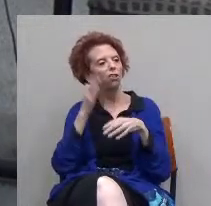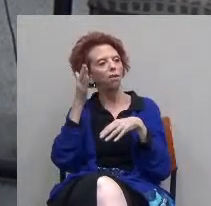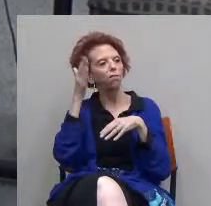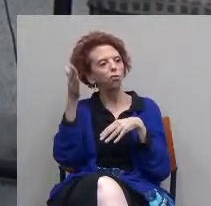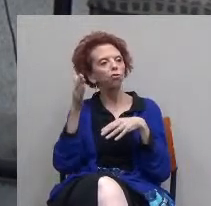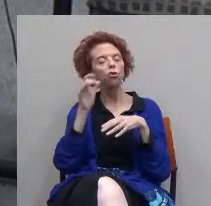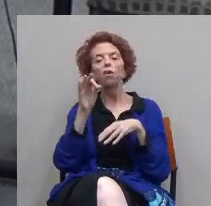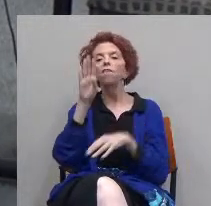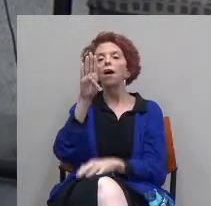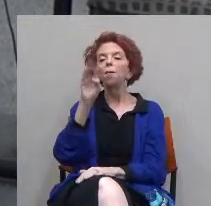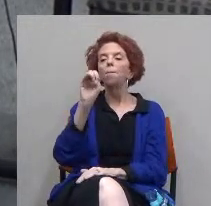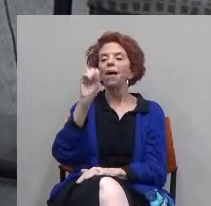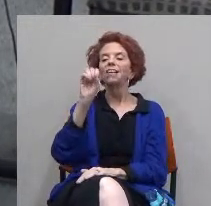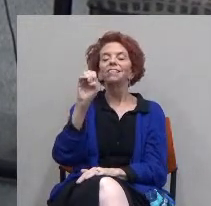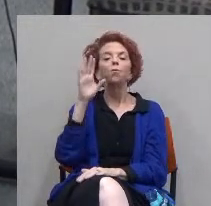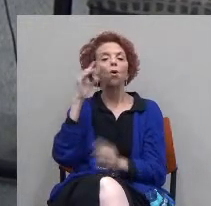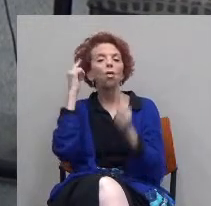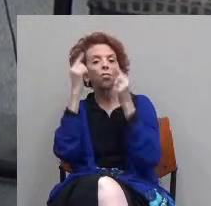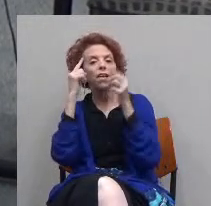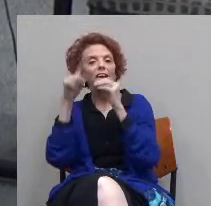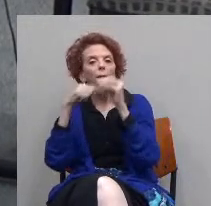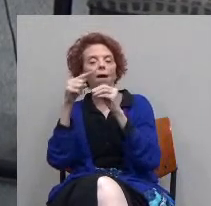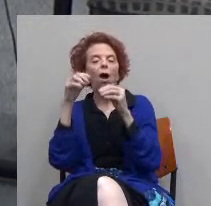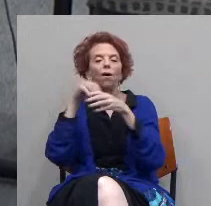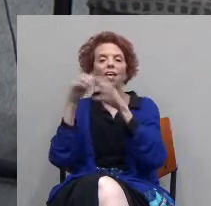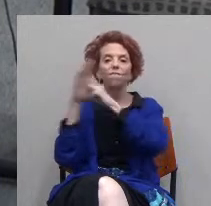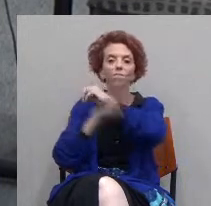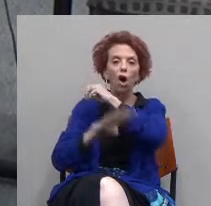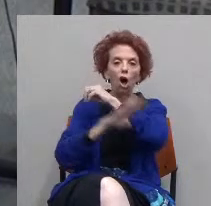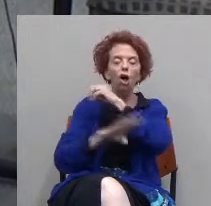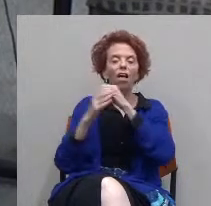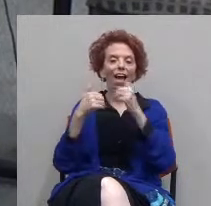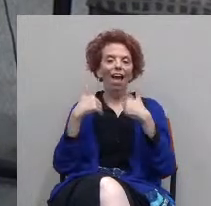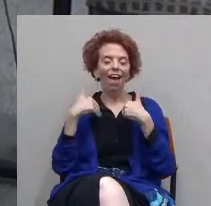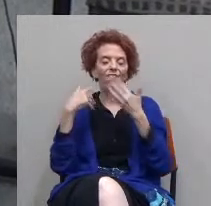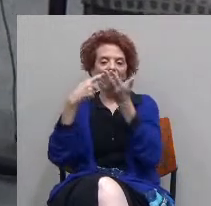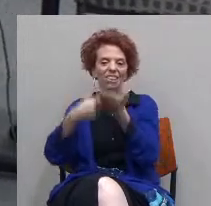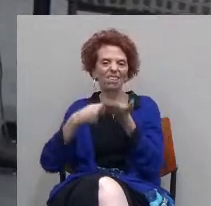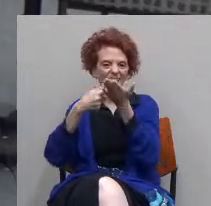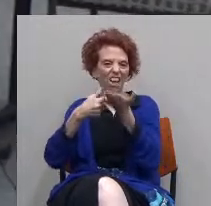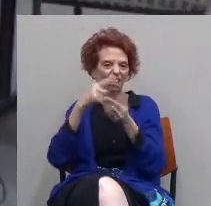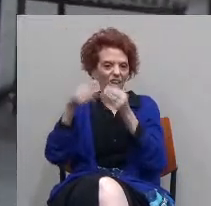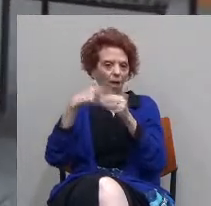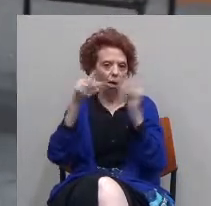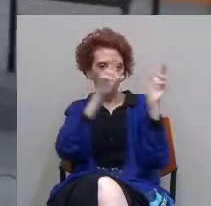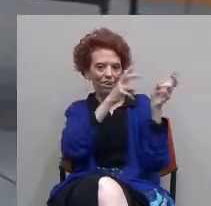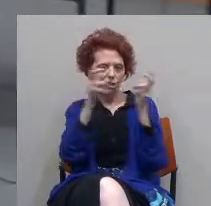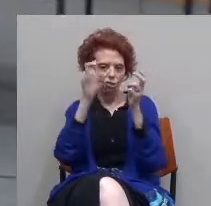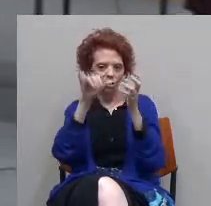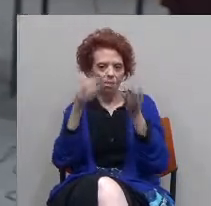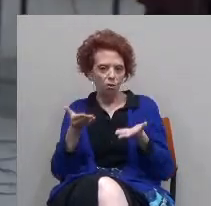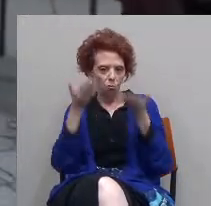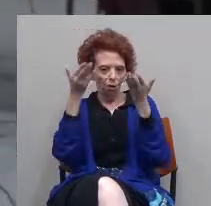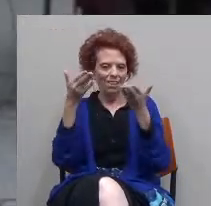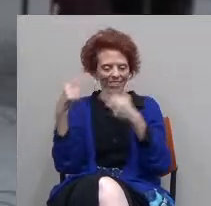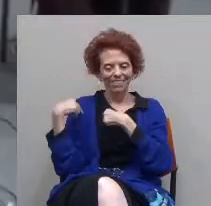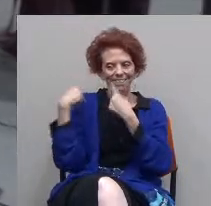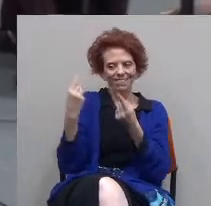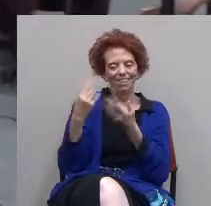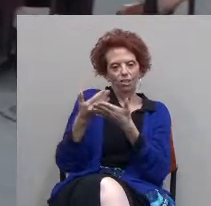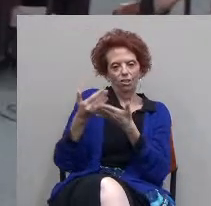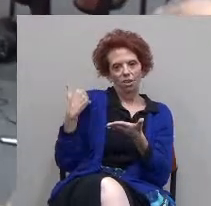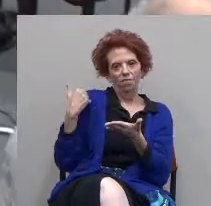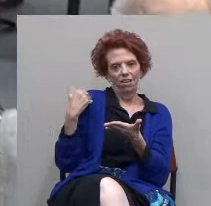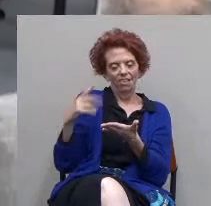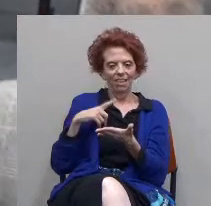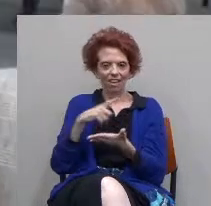might not want to think about in the fall, having a discussion about issues that have been raised since the previous legislative